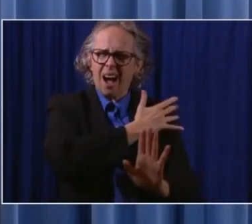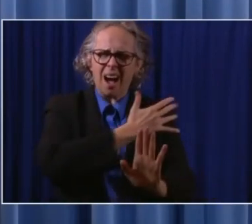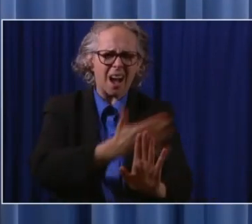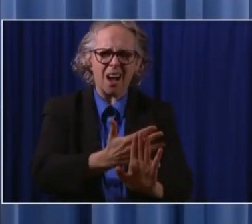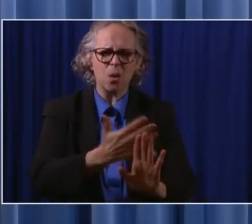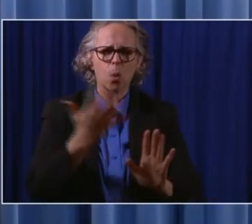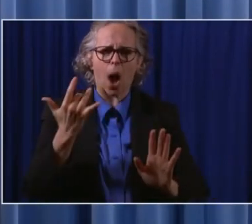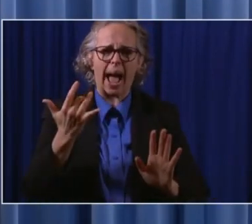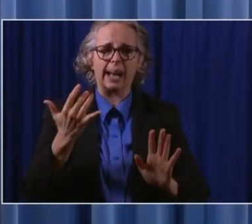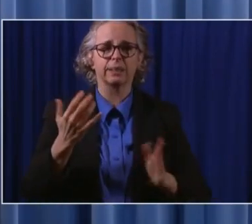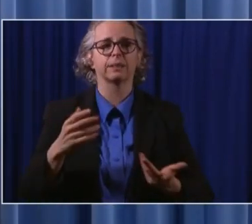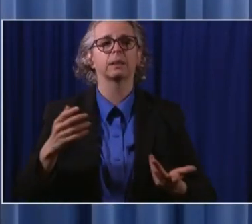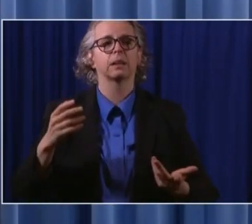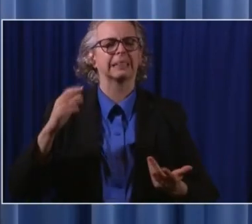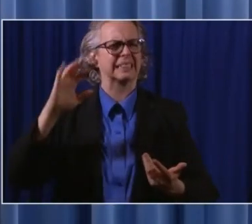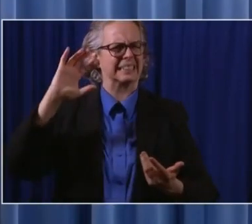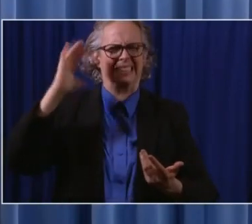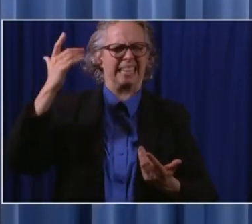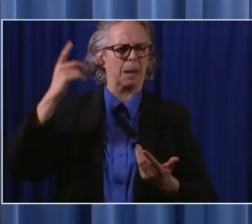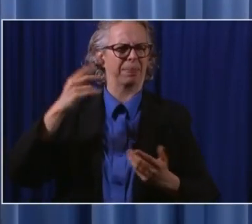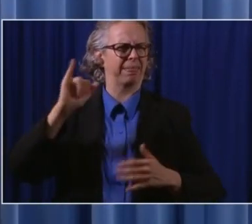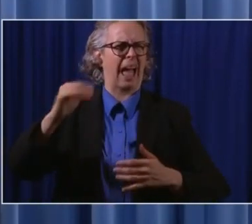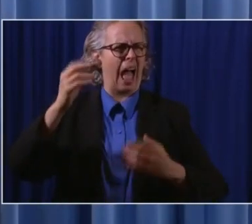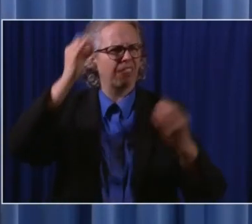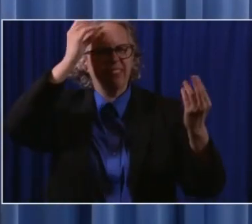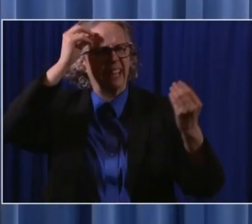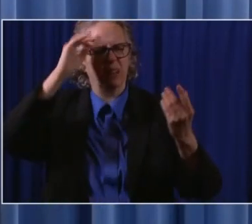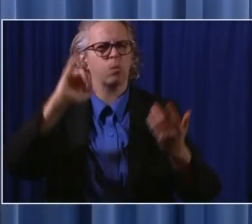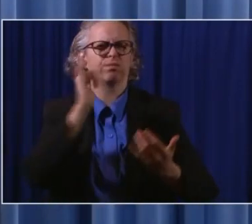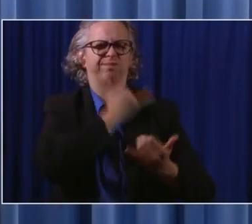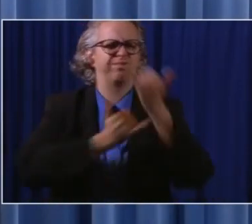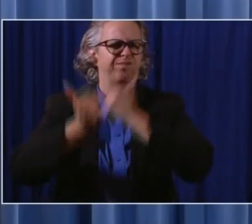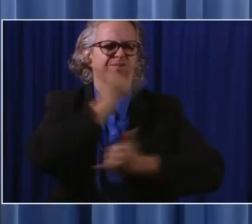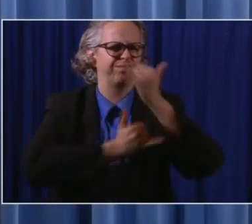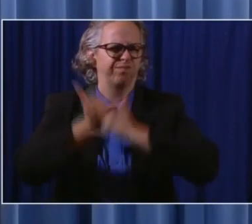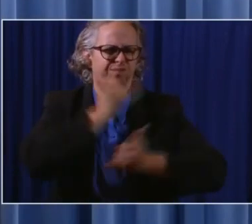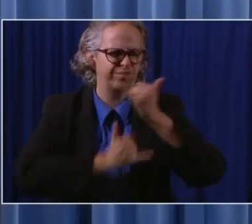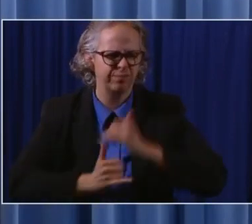While, to my knowledge, they followed the law,